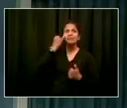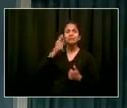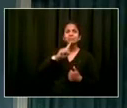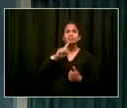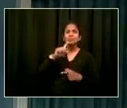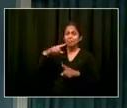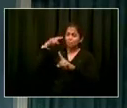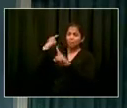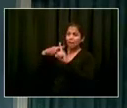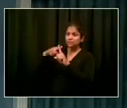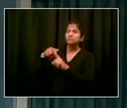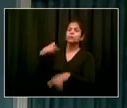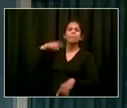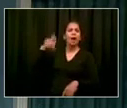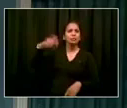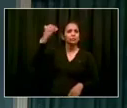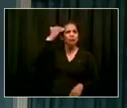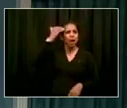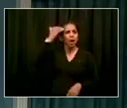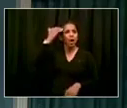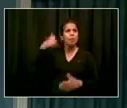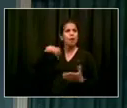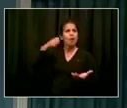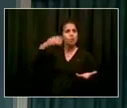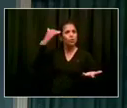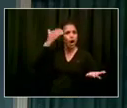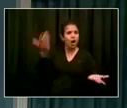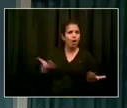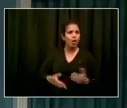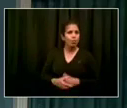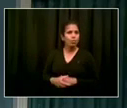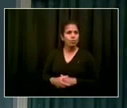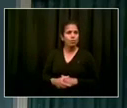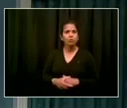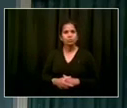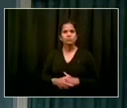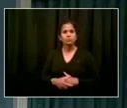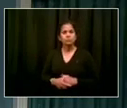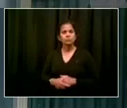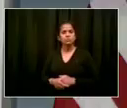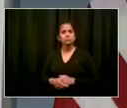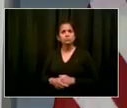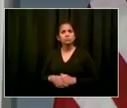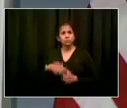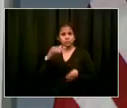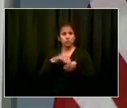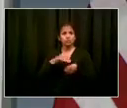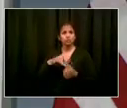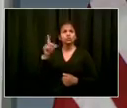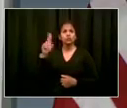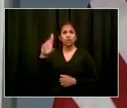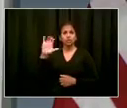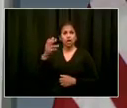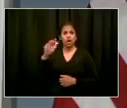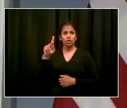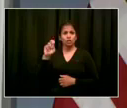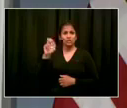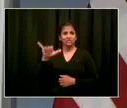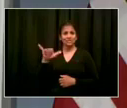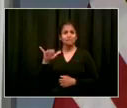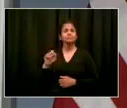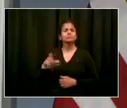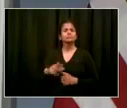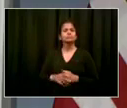Certainly, if someone self-reports, that's something that we'll take into our system. We have other ways